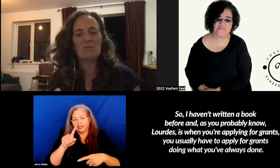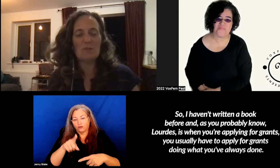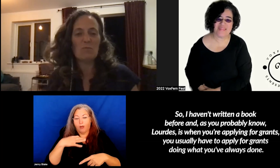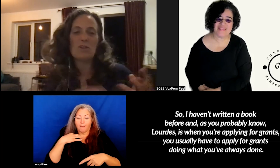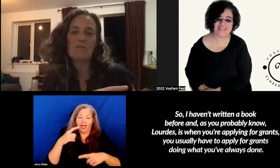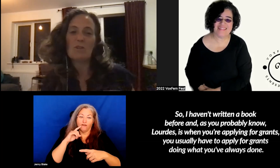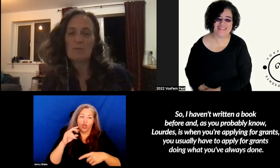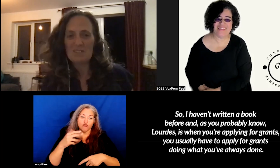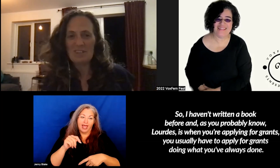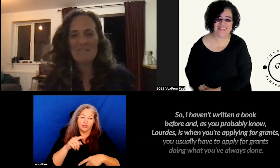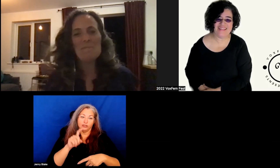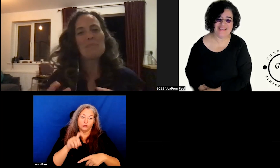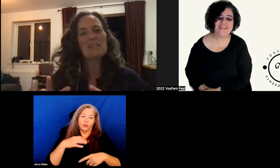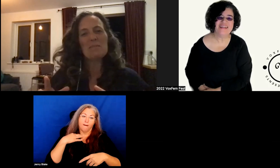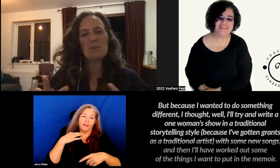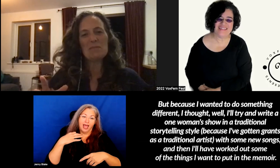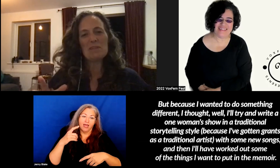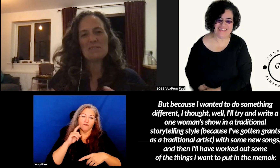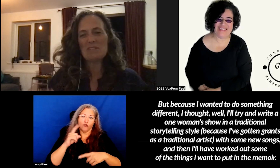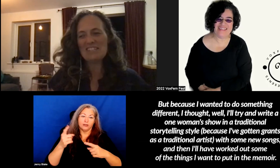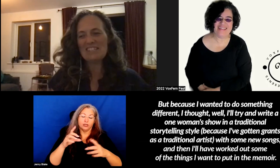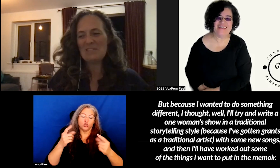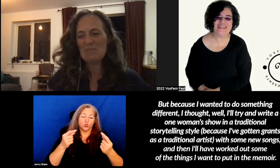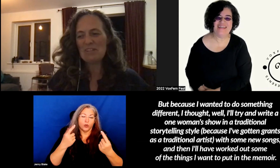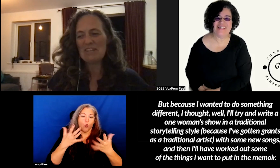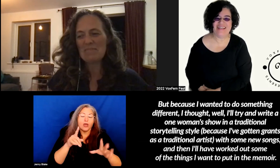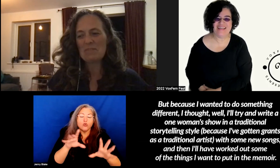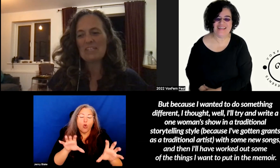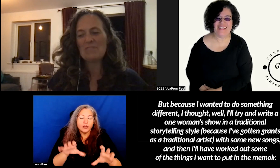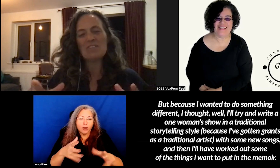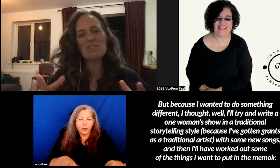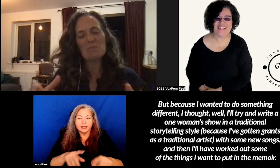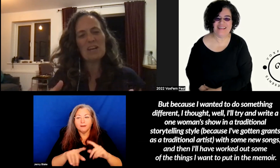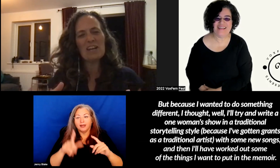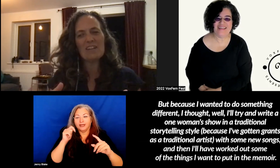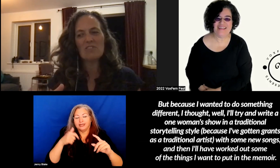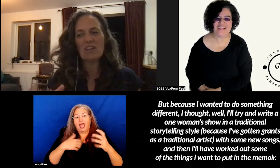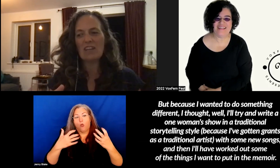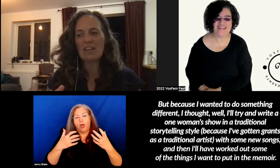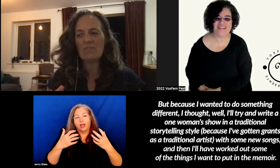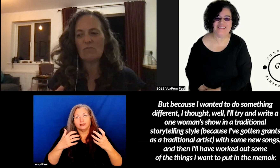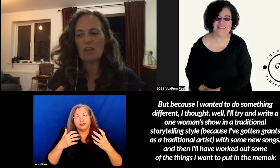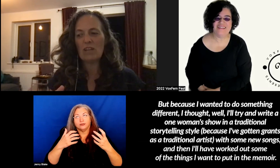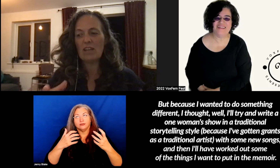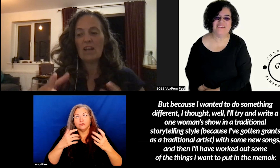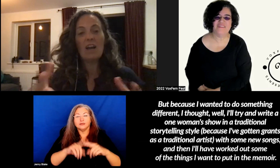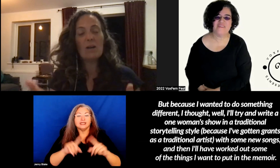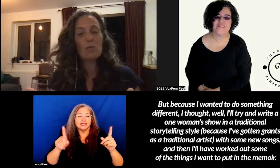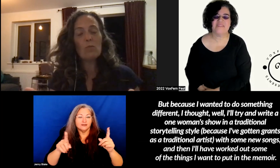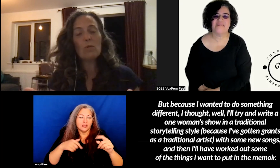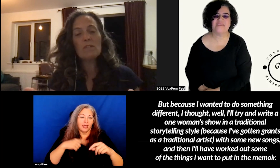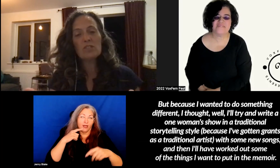grants doing what you've always done. But because I wanted to do something different, I thought, well, I'll try and write